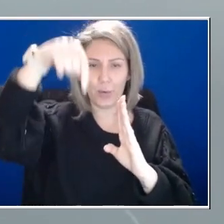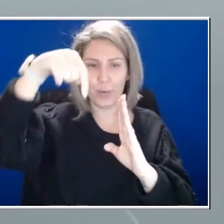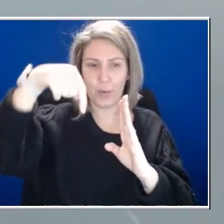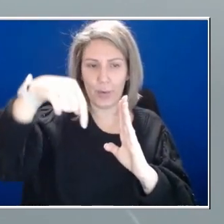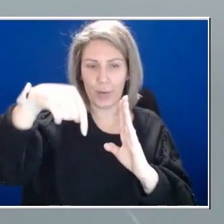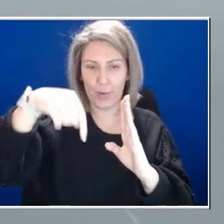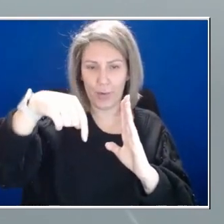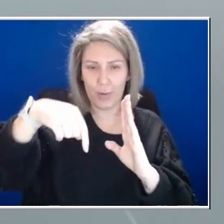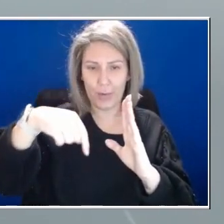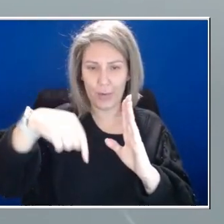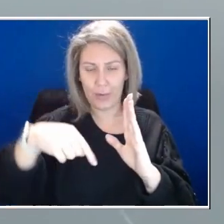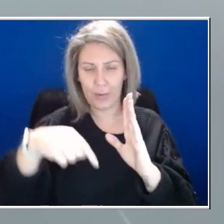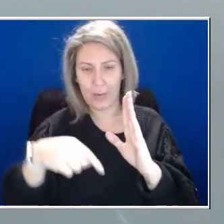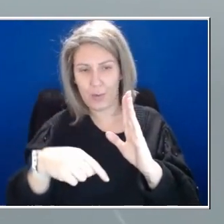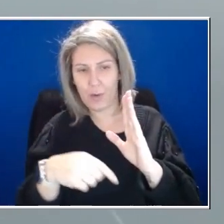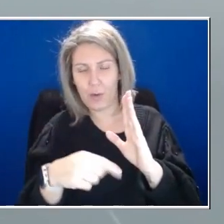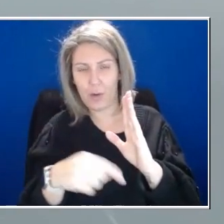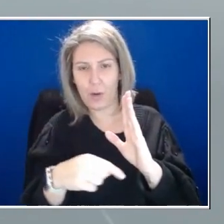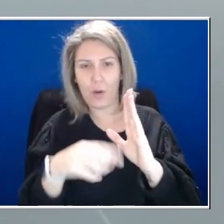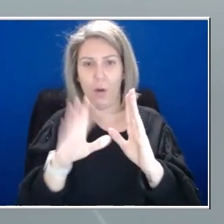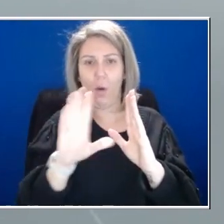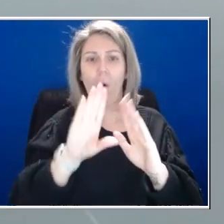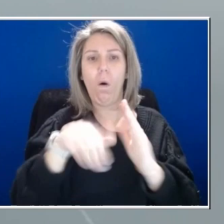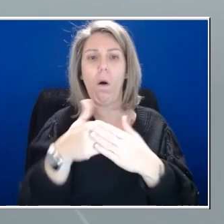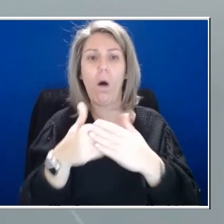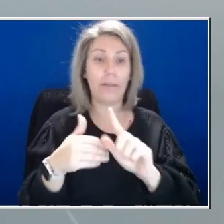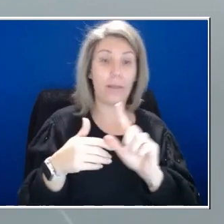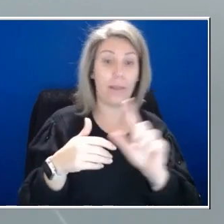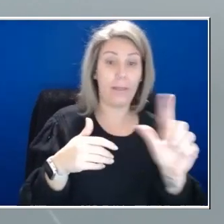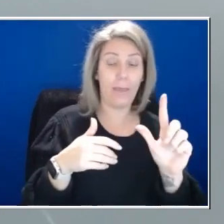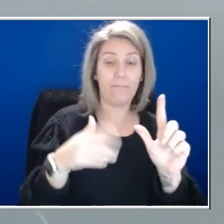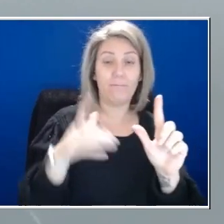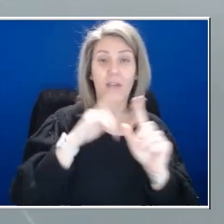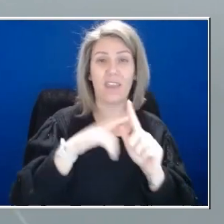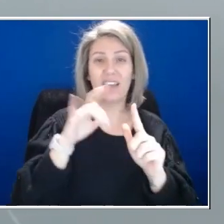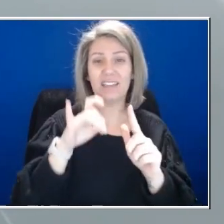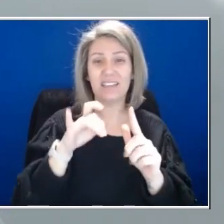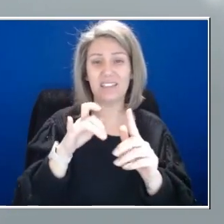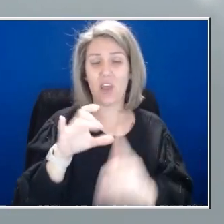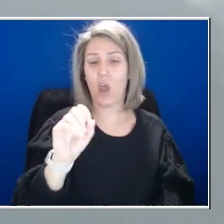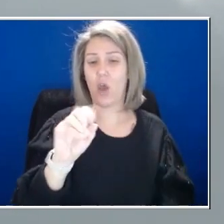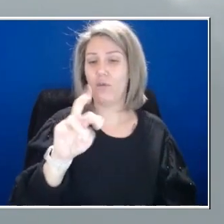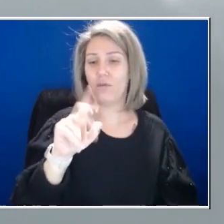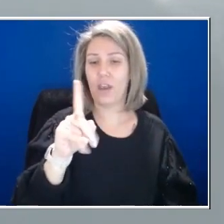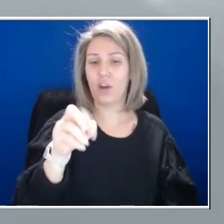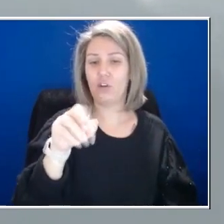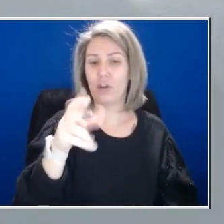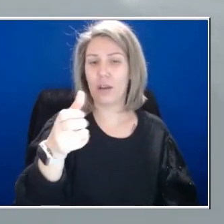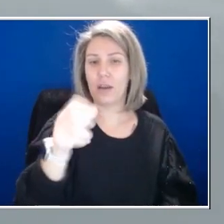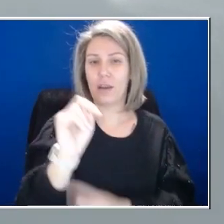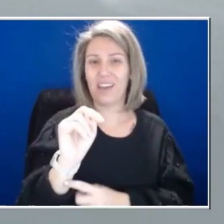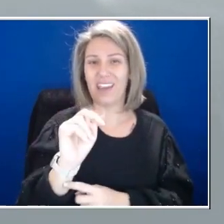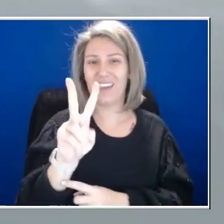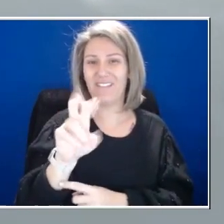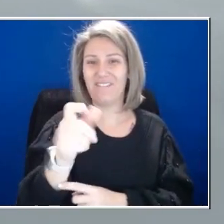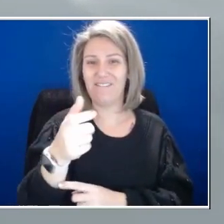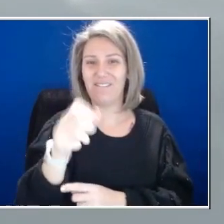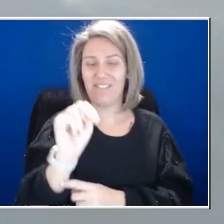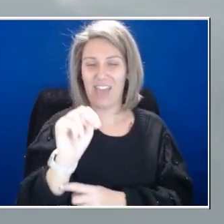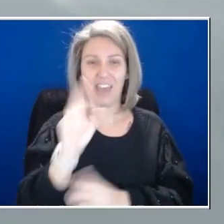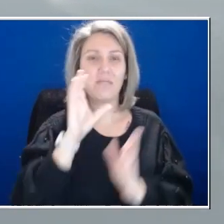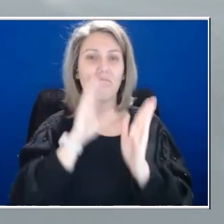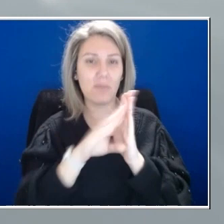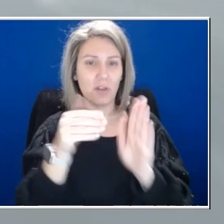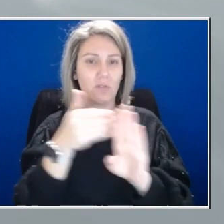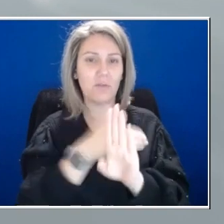things all throughout the left side are coils throughout the ovarian vein, the one that we had on the graphic before. And as you can see at the top of